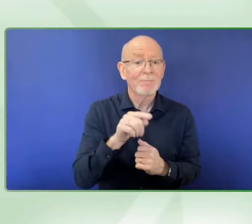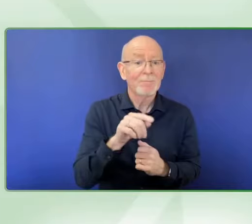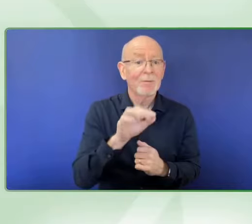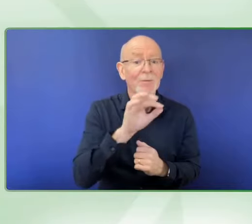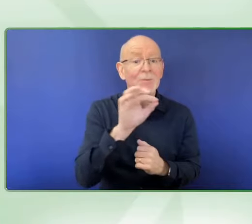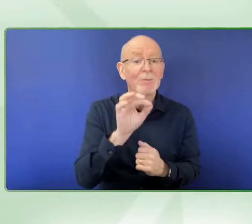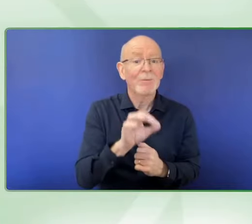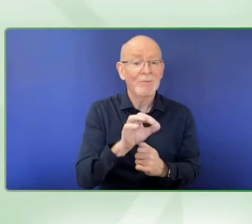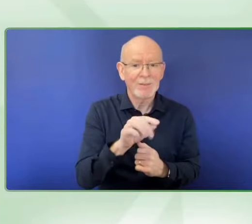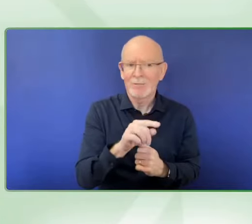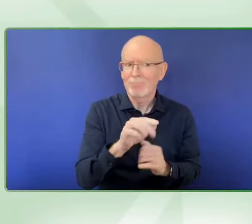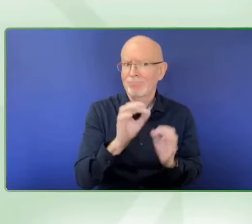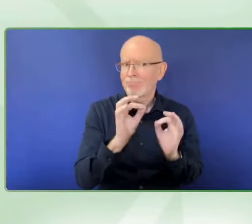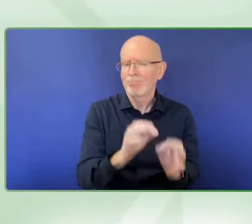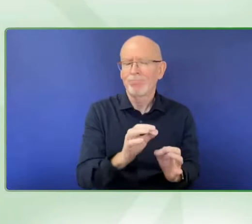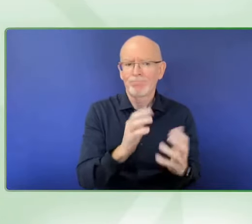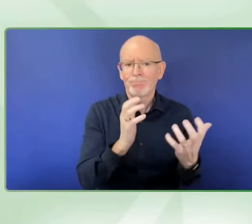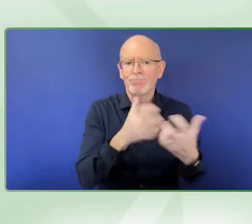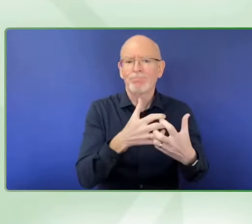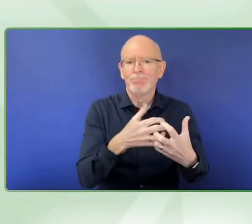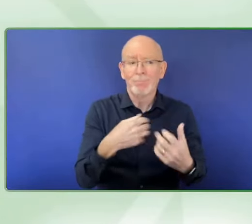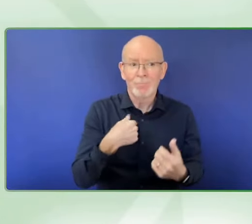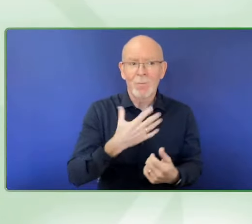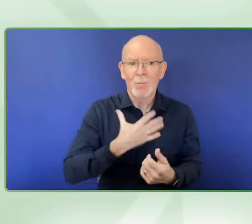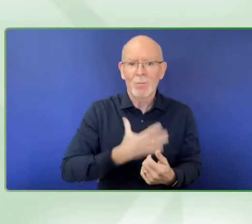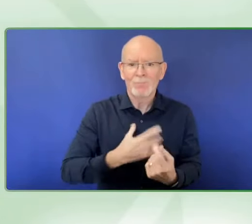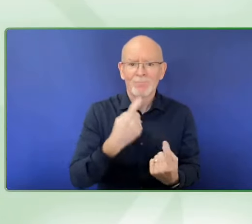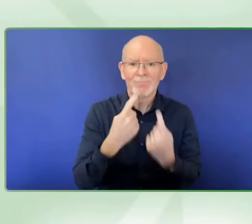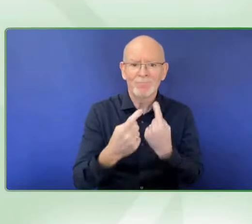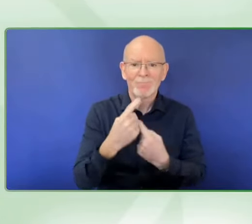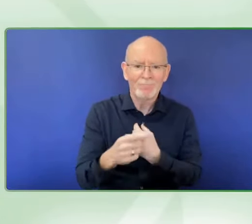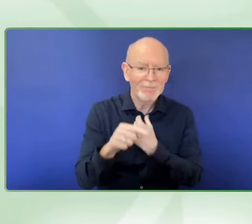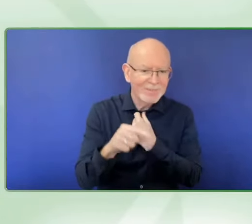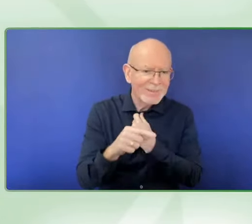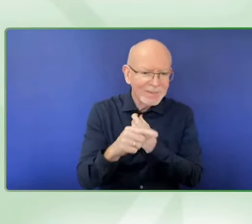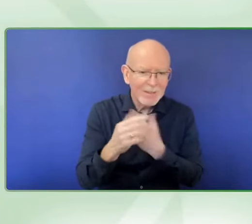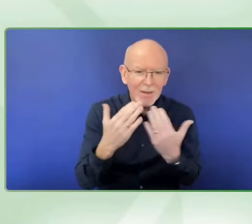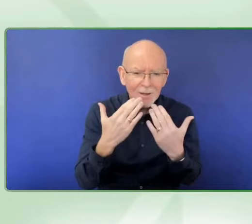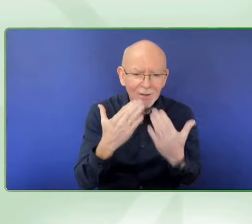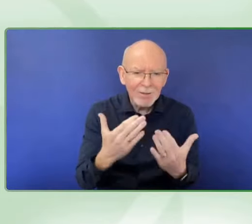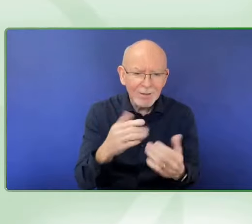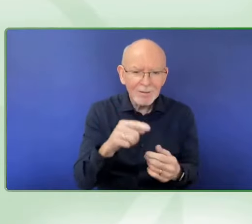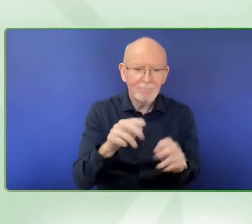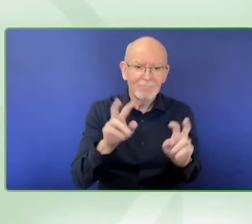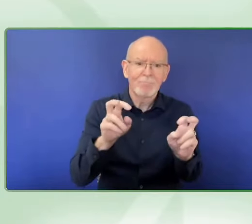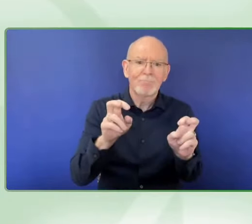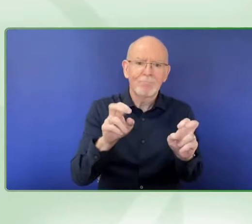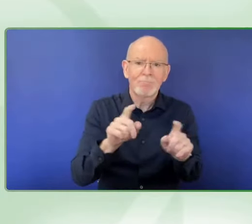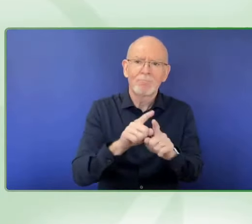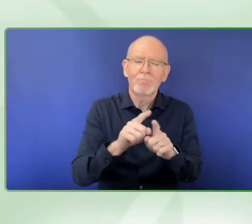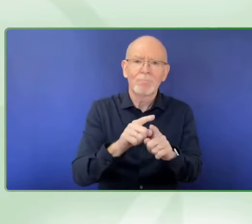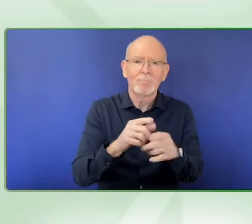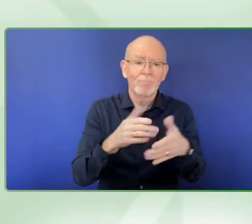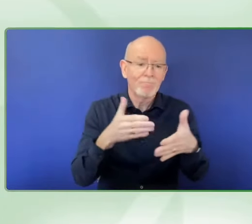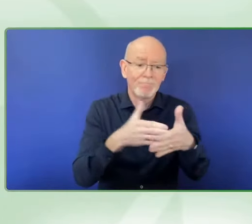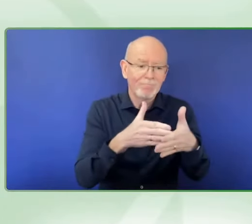activities in pandemic, because thanks to the project, for instance, we can include a